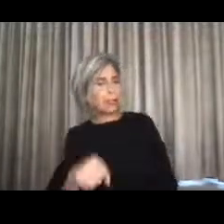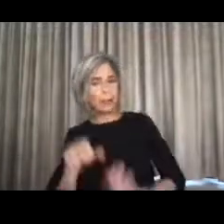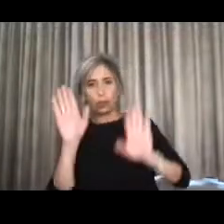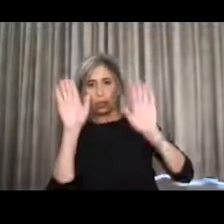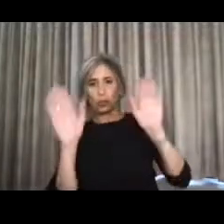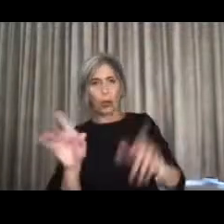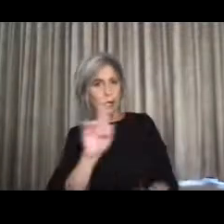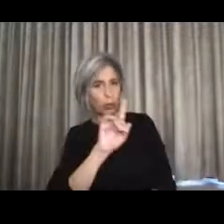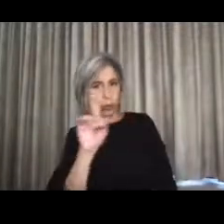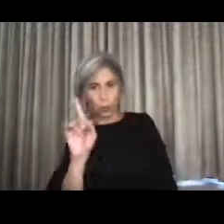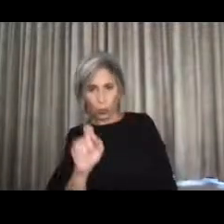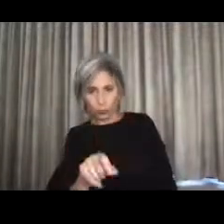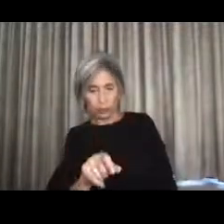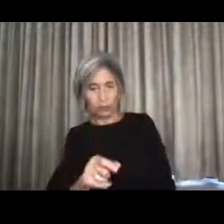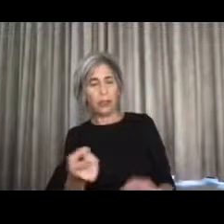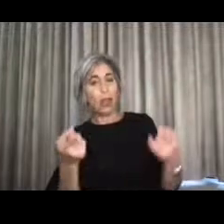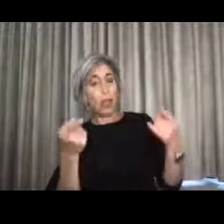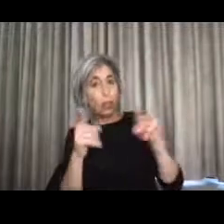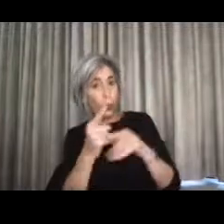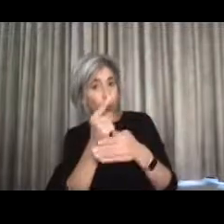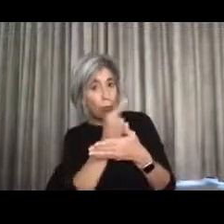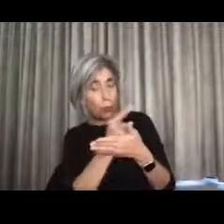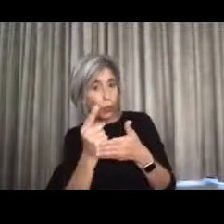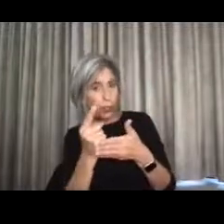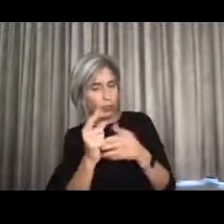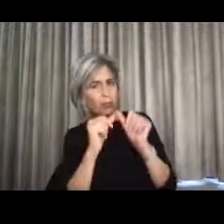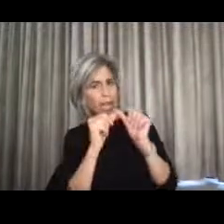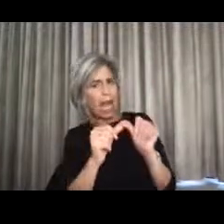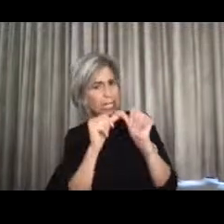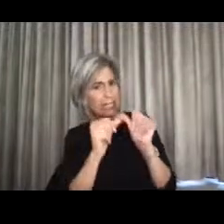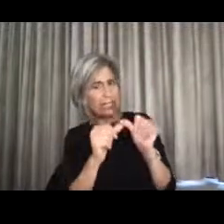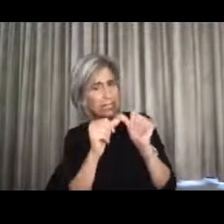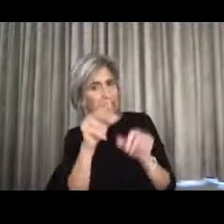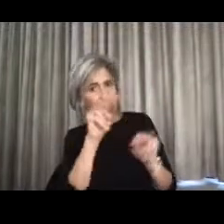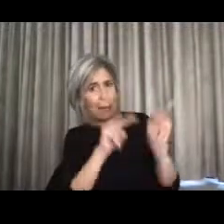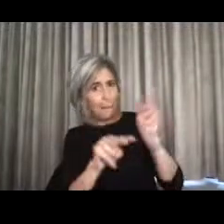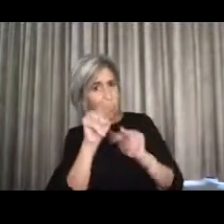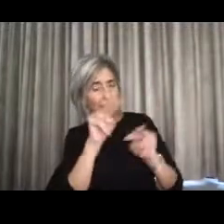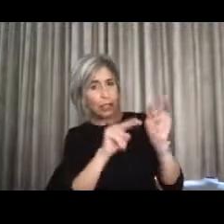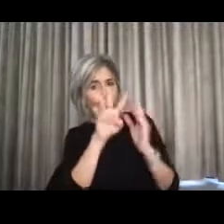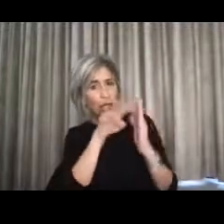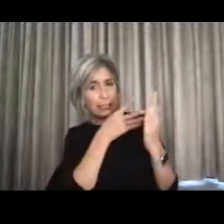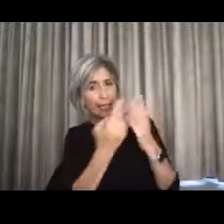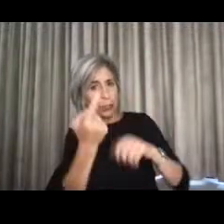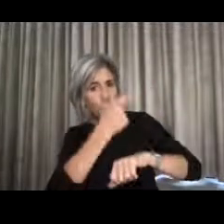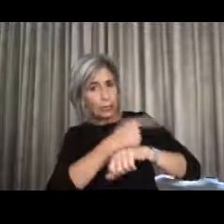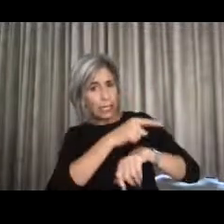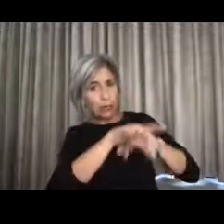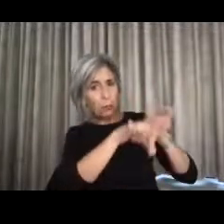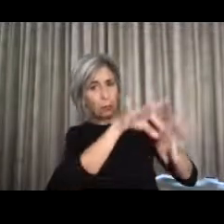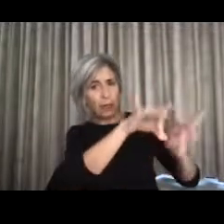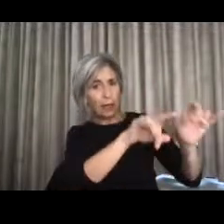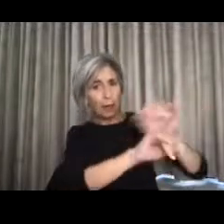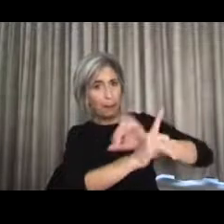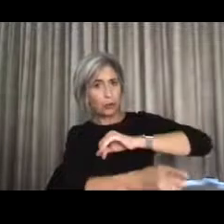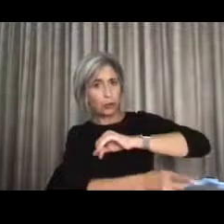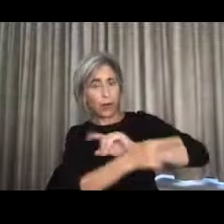absolutely right. So throughout the week, we constantly monitor and on scheduled pickup days, pick up the bulk trash for the